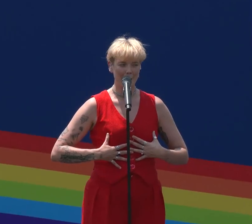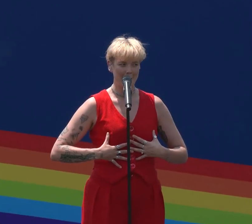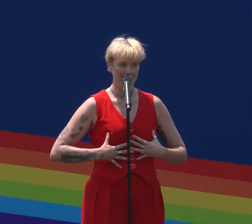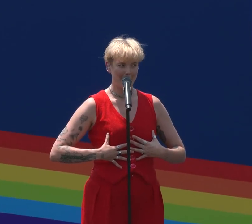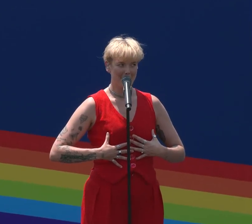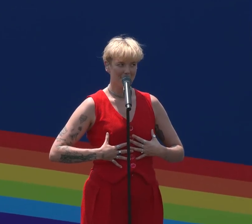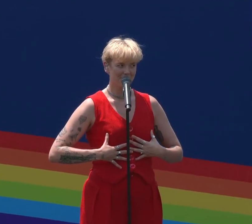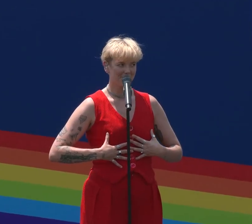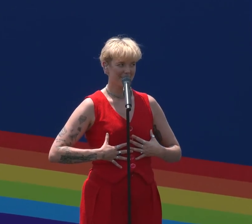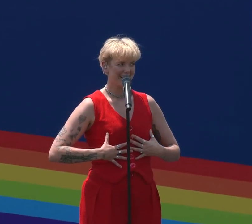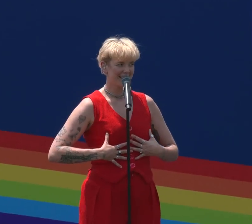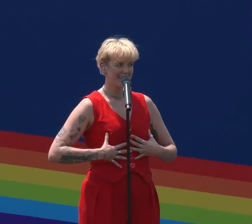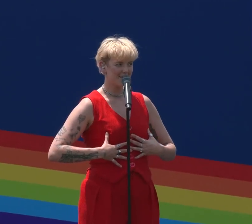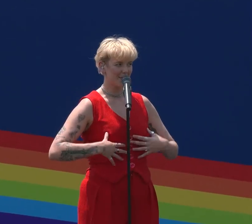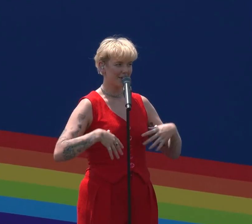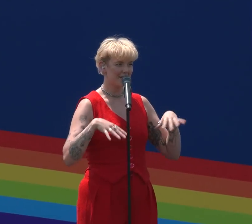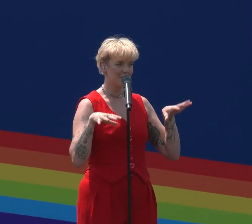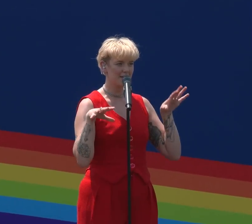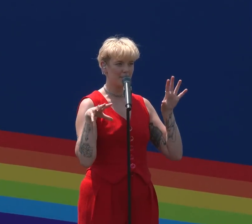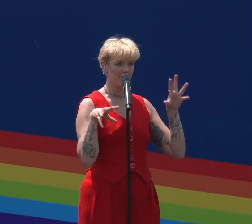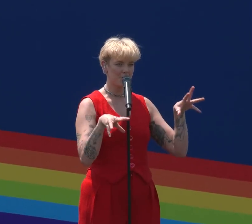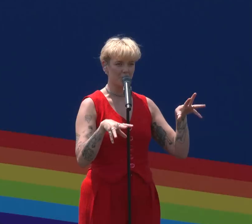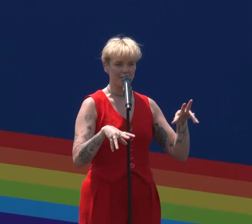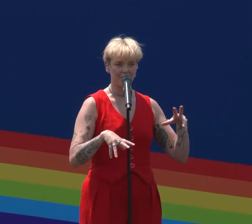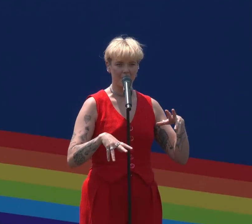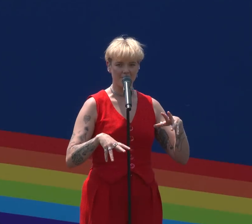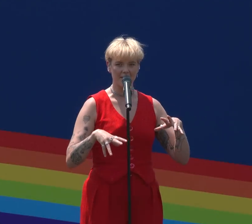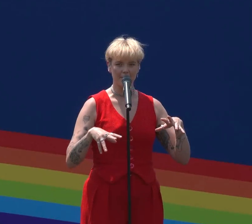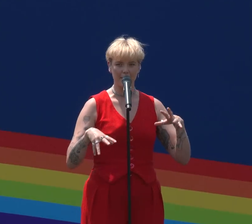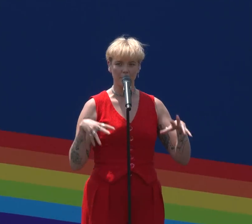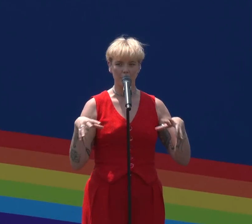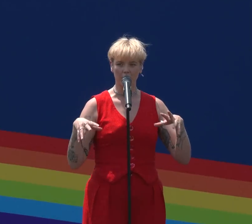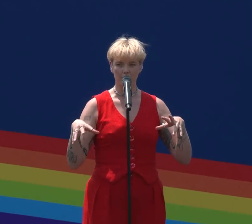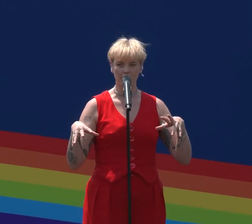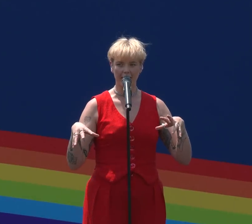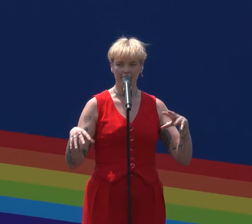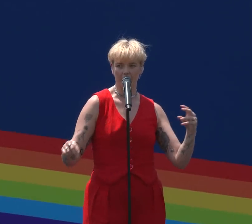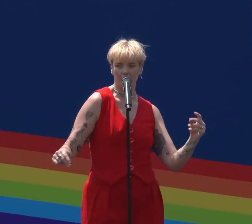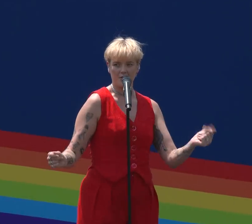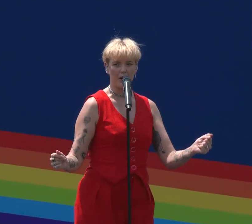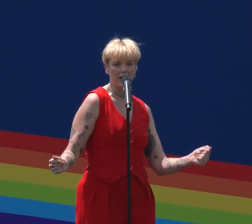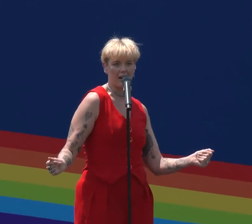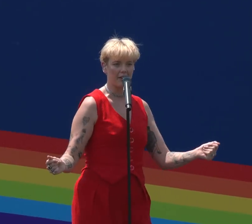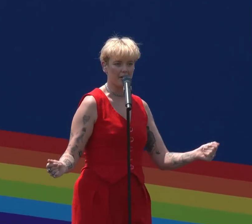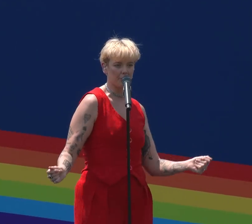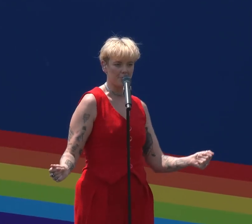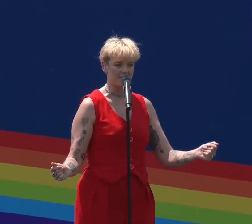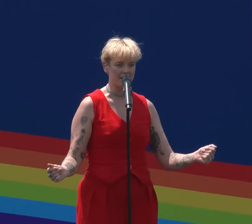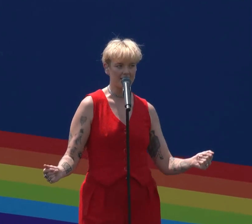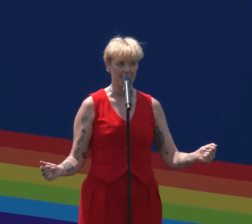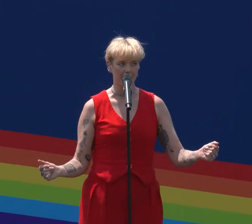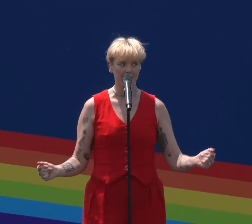today. So I wanted to do the emotional one first, and then maybe we'll get a little sweaty out here and we'll do some dancing. What do you